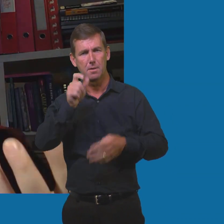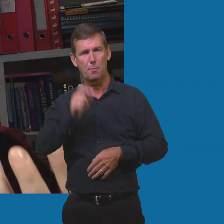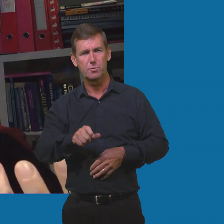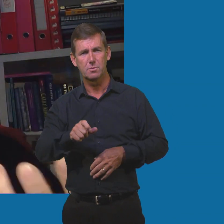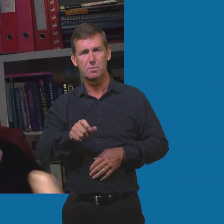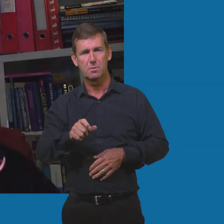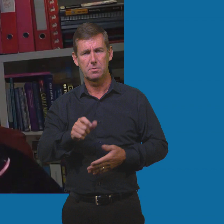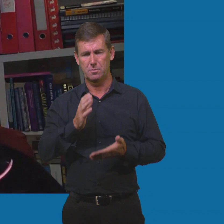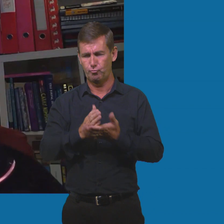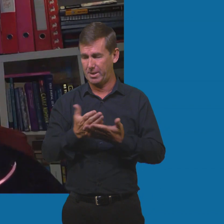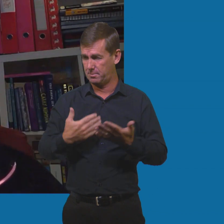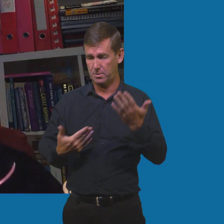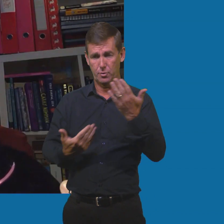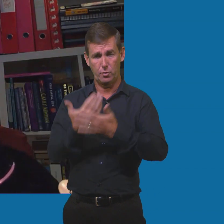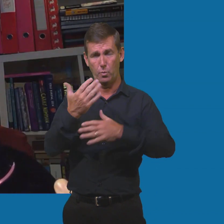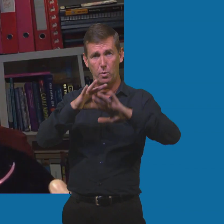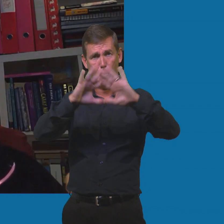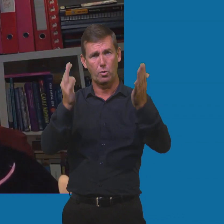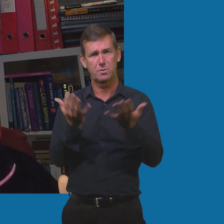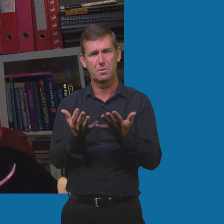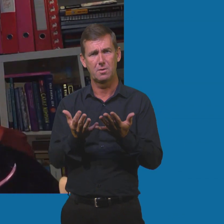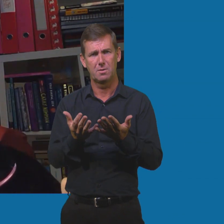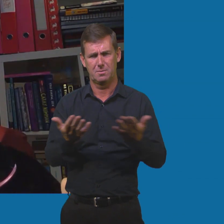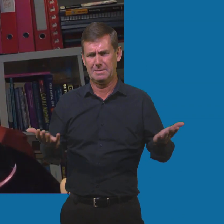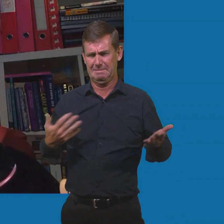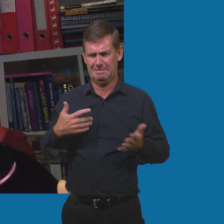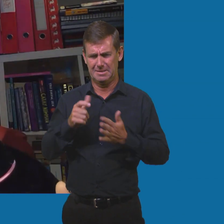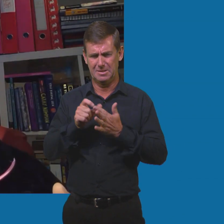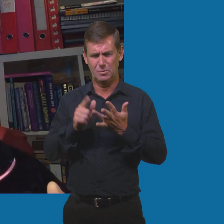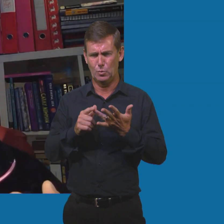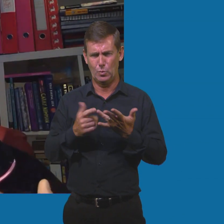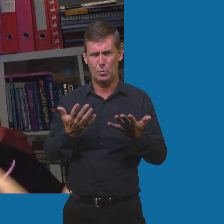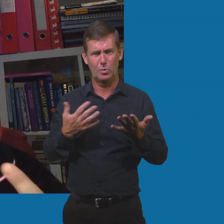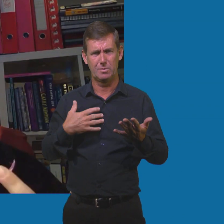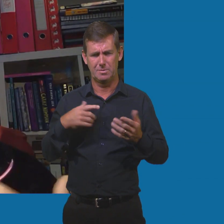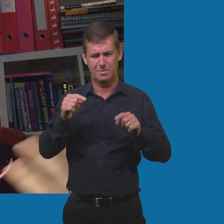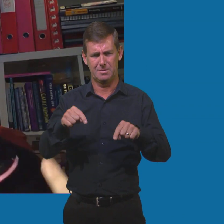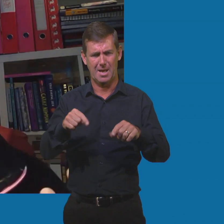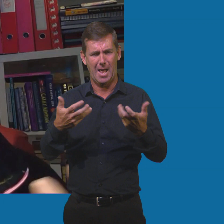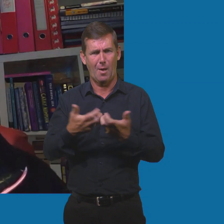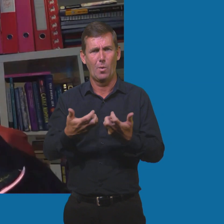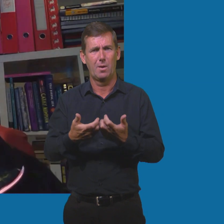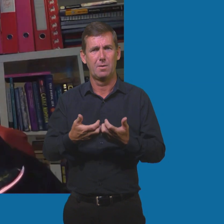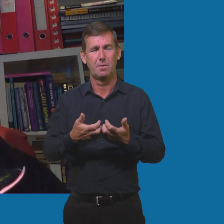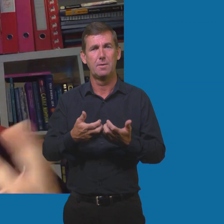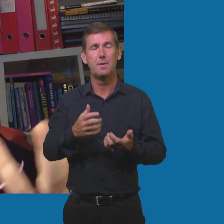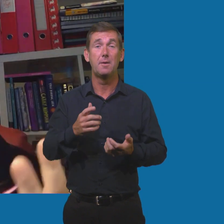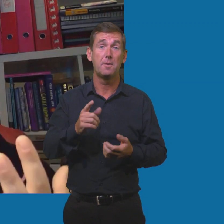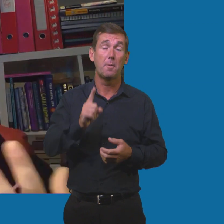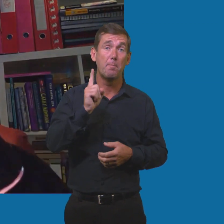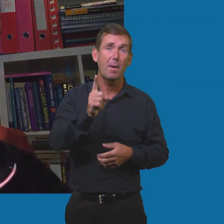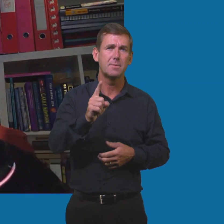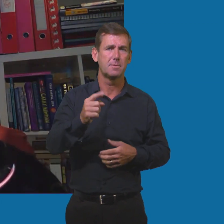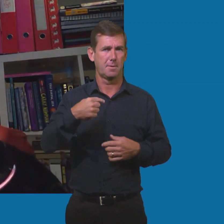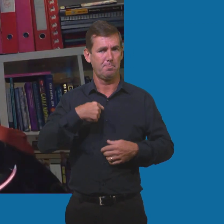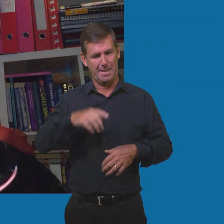it was like a whole new world. I was like, how does one do this? But at least having had that kind of, role